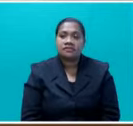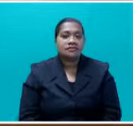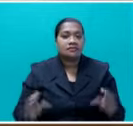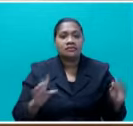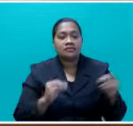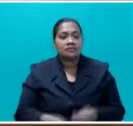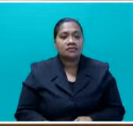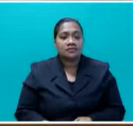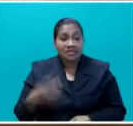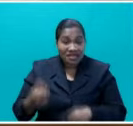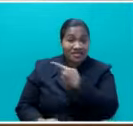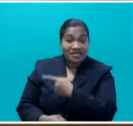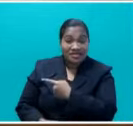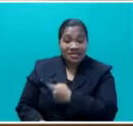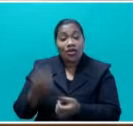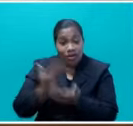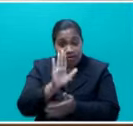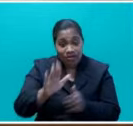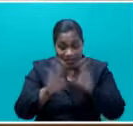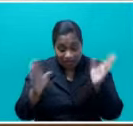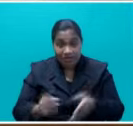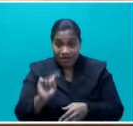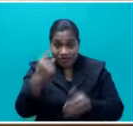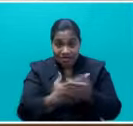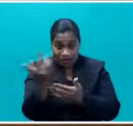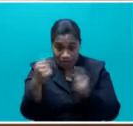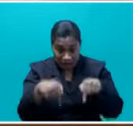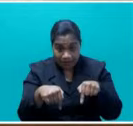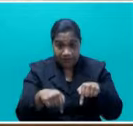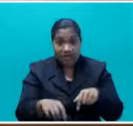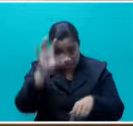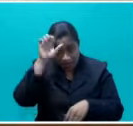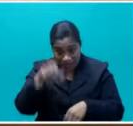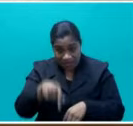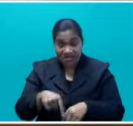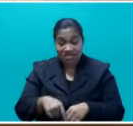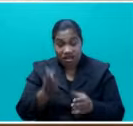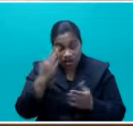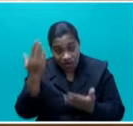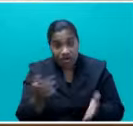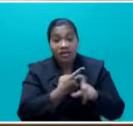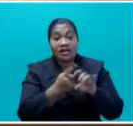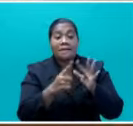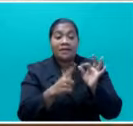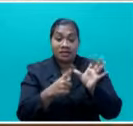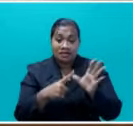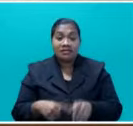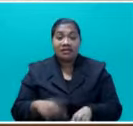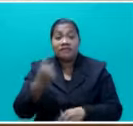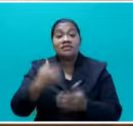that was on your table the first day you were here. Order. Honorable Kappa. Remember this? The first day it was on your table, the first day you came